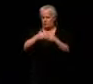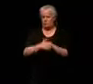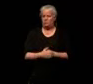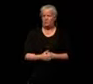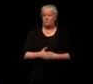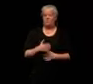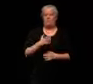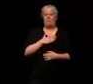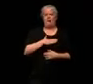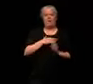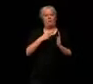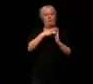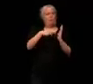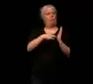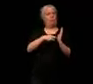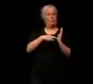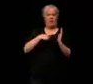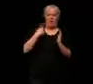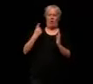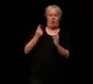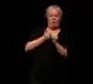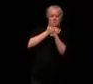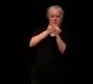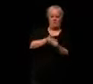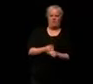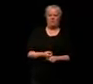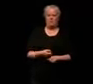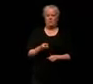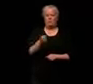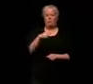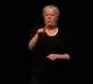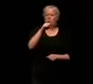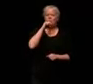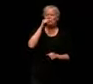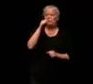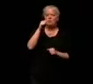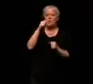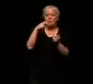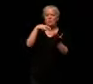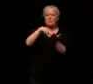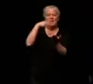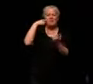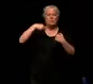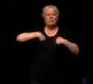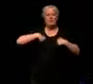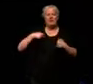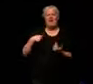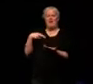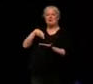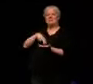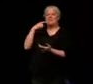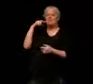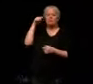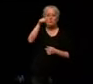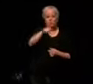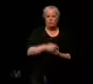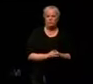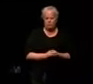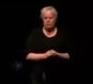by. You do not stand for me. I stand for you. I'm not